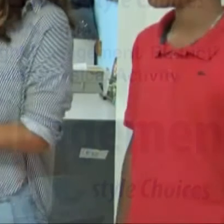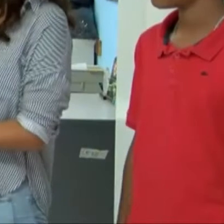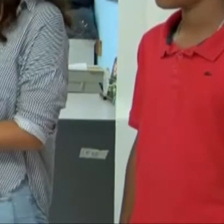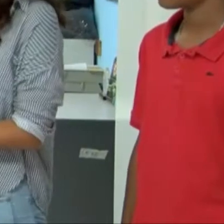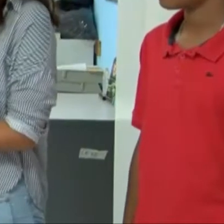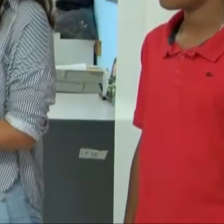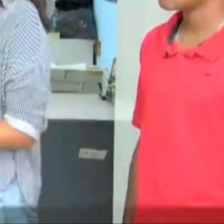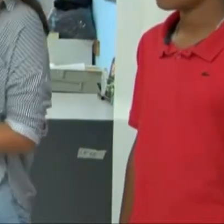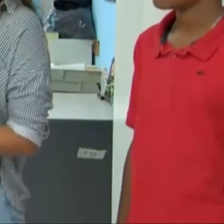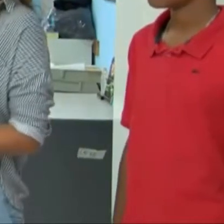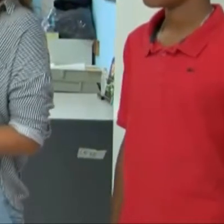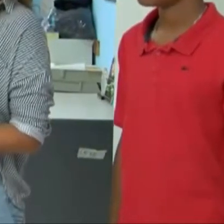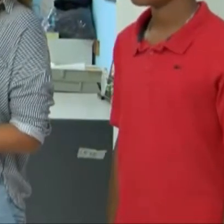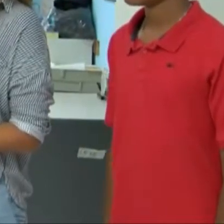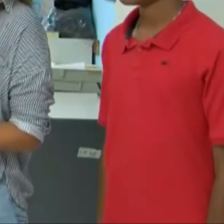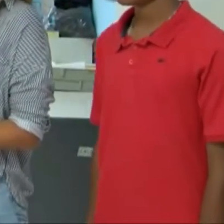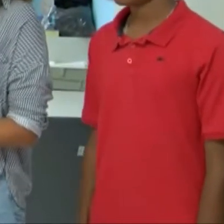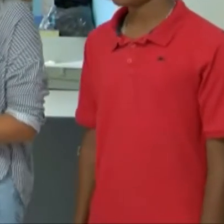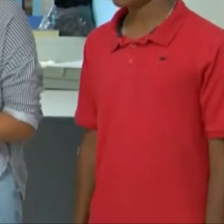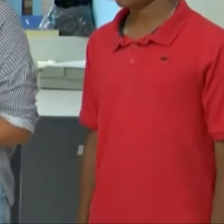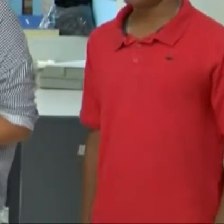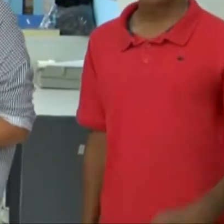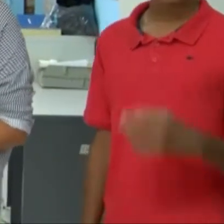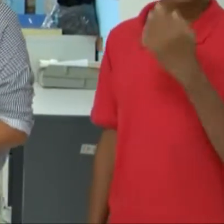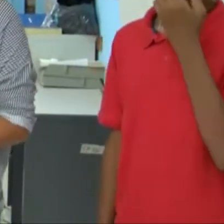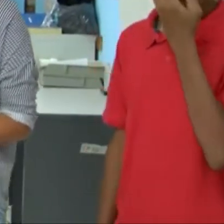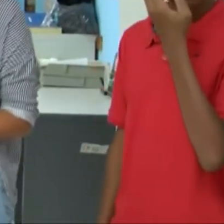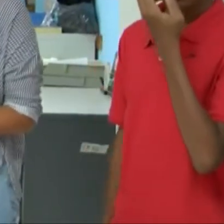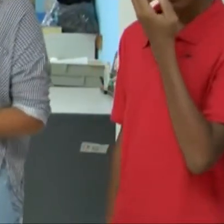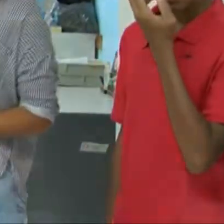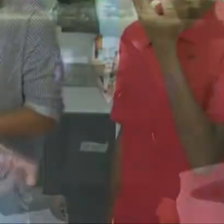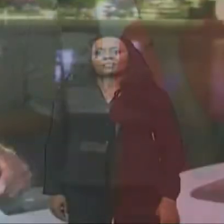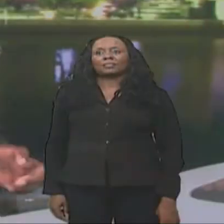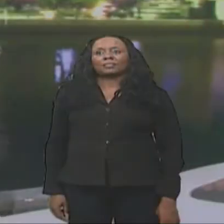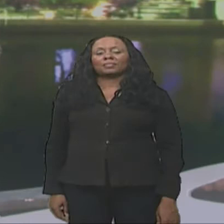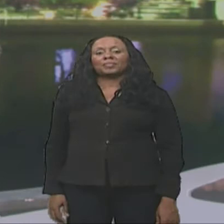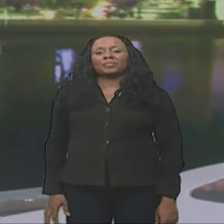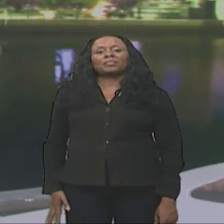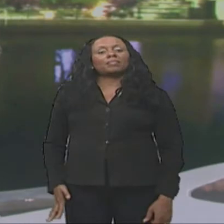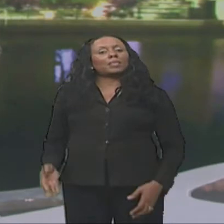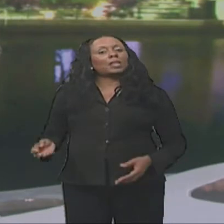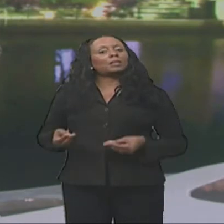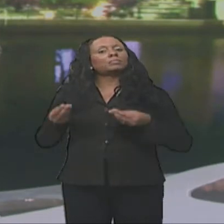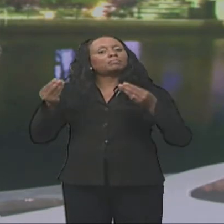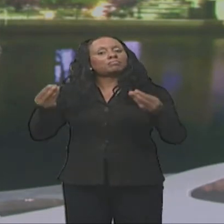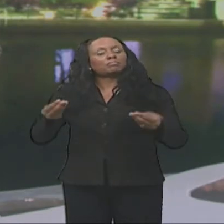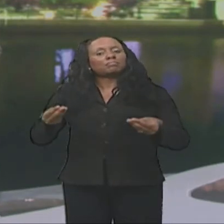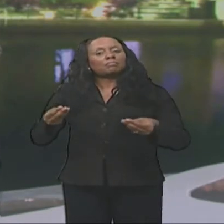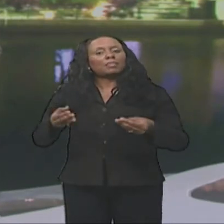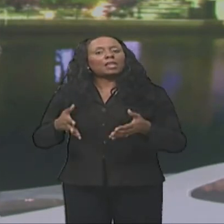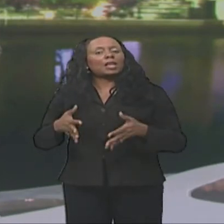Ms. Clark's comments followed a presentation from the Key Club International to assist with the Diabetes Association's annual children's